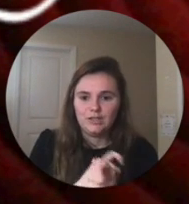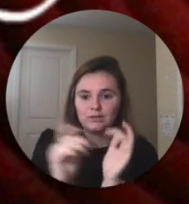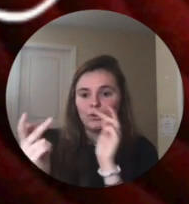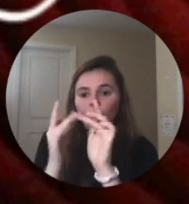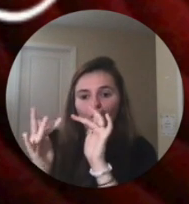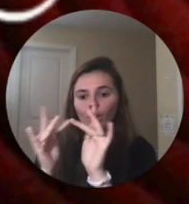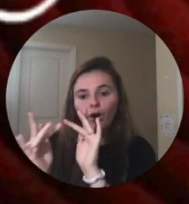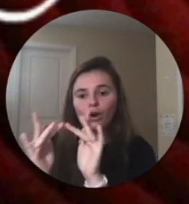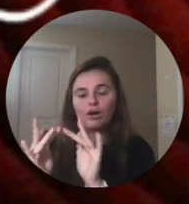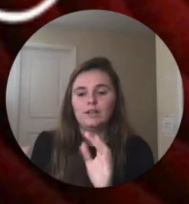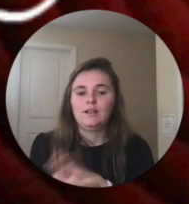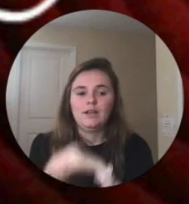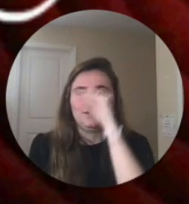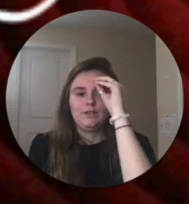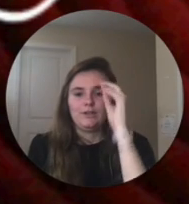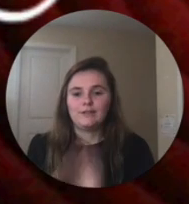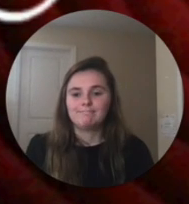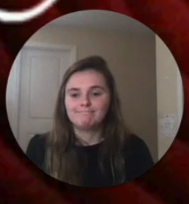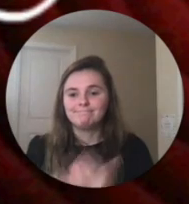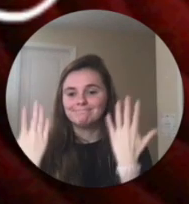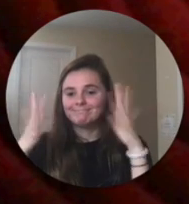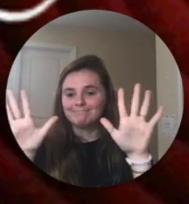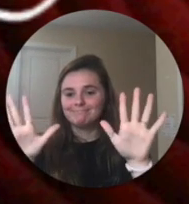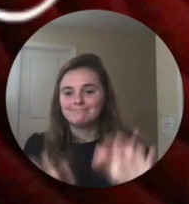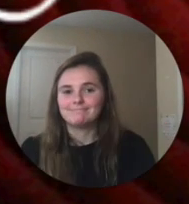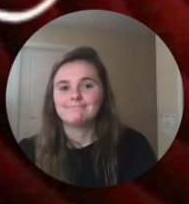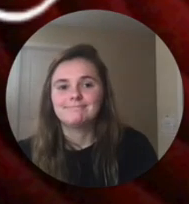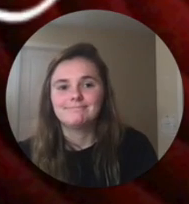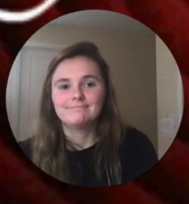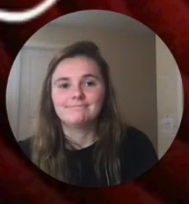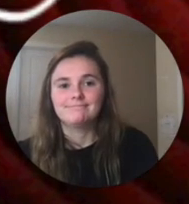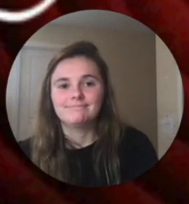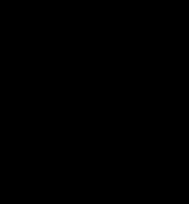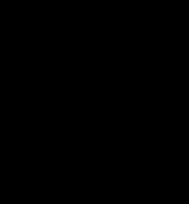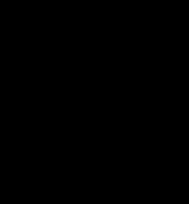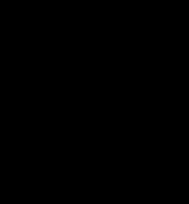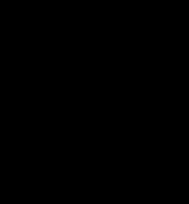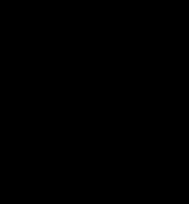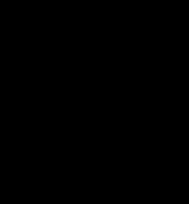how to transition to online learning. And that is all I have.